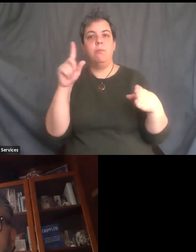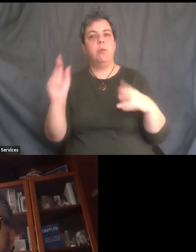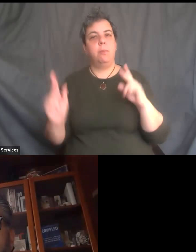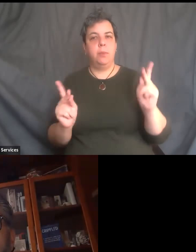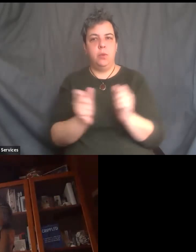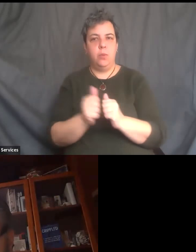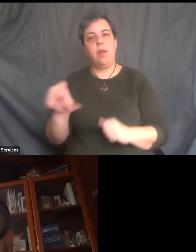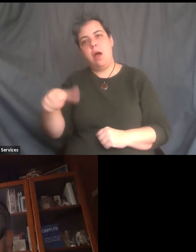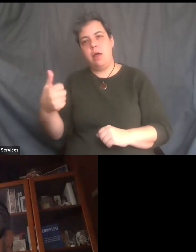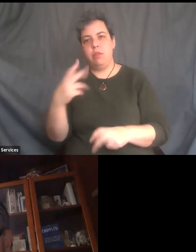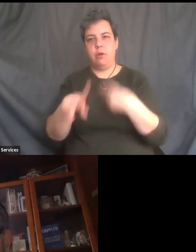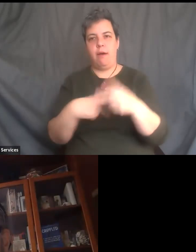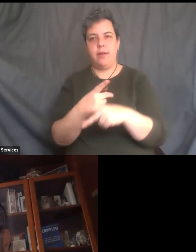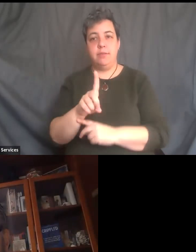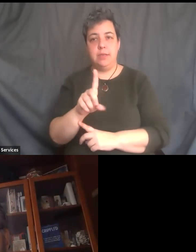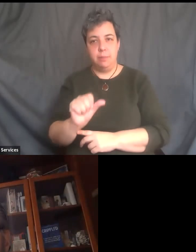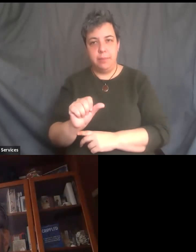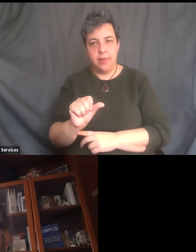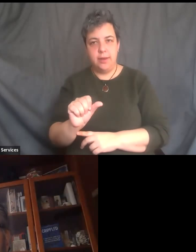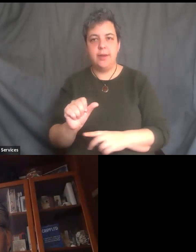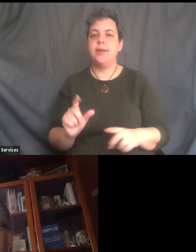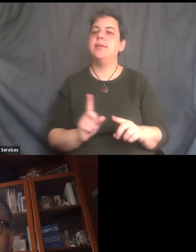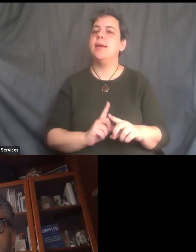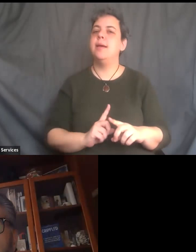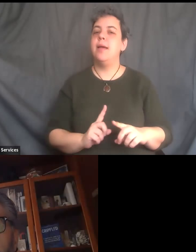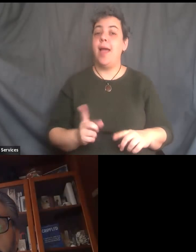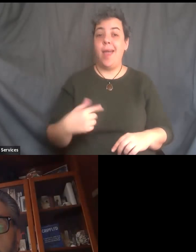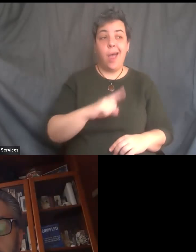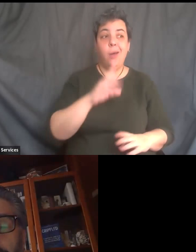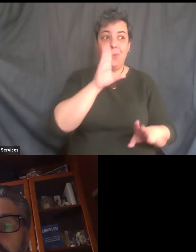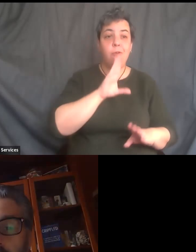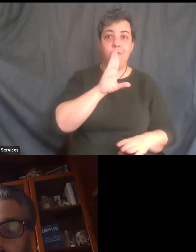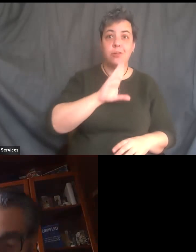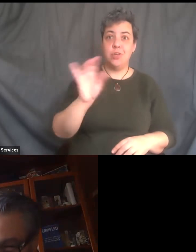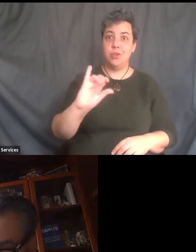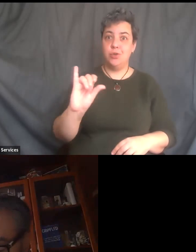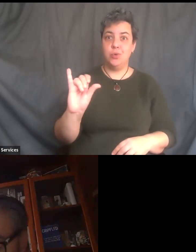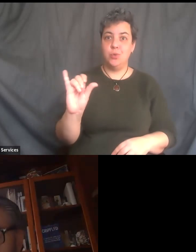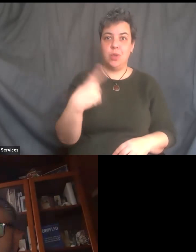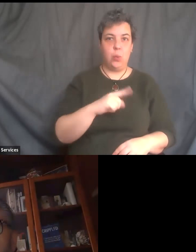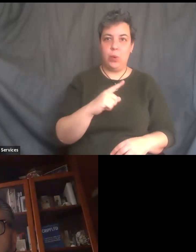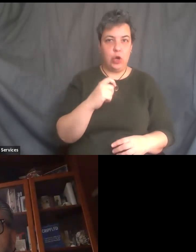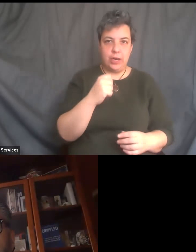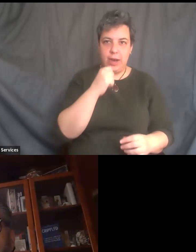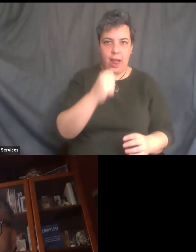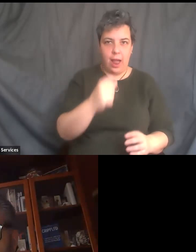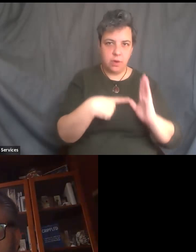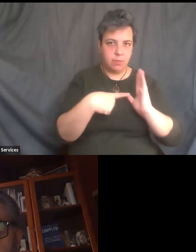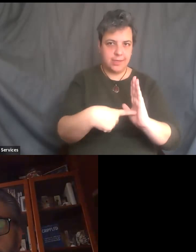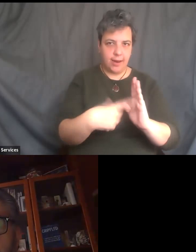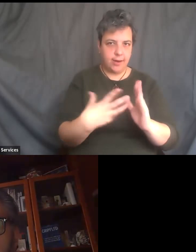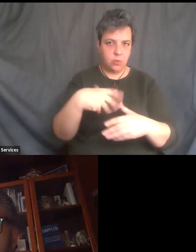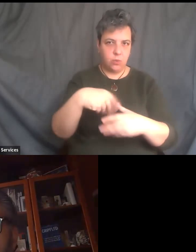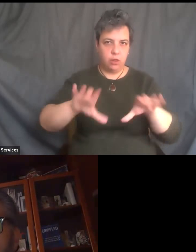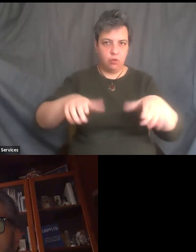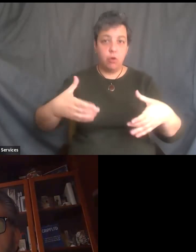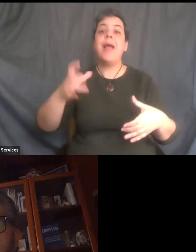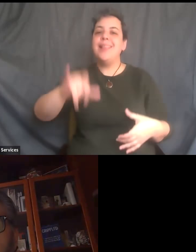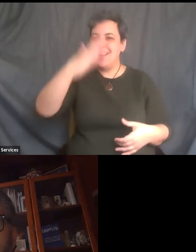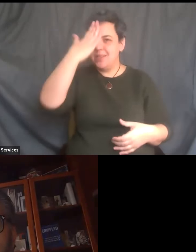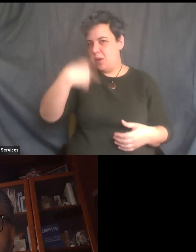that we are not represented. We've been working with the Department of Health and Mental Hygiene on this. It's the reason why we put this call together to